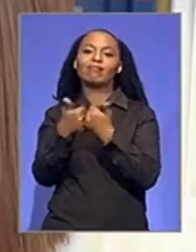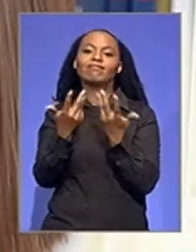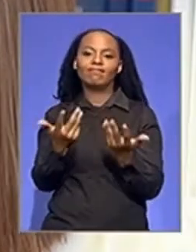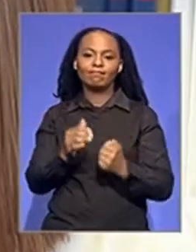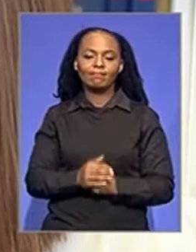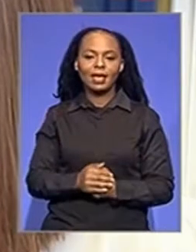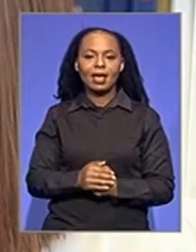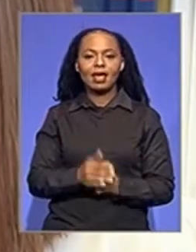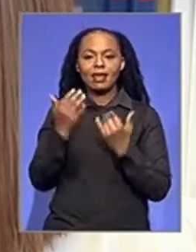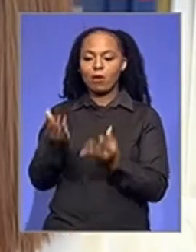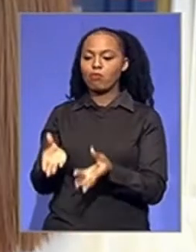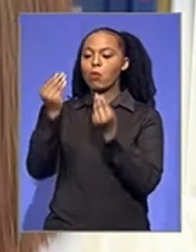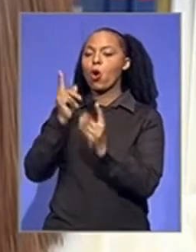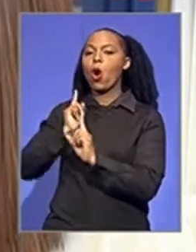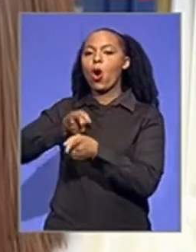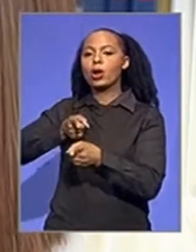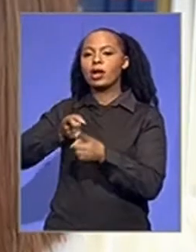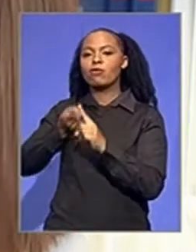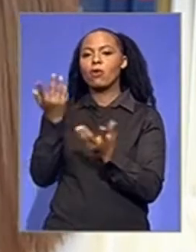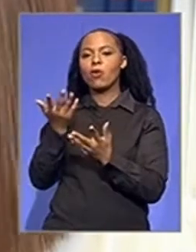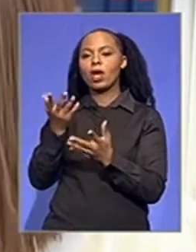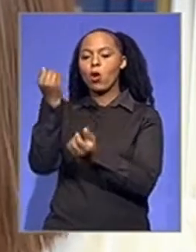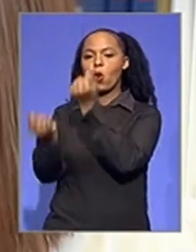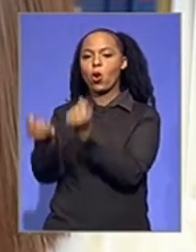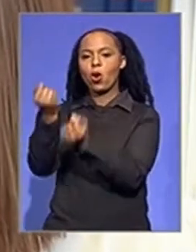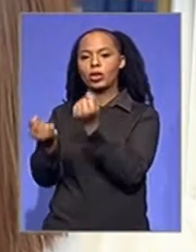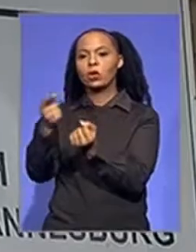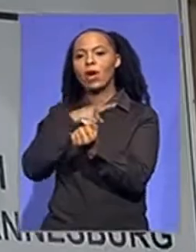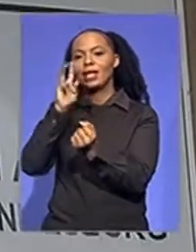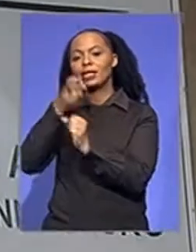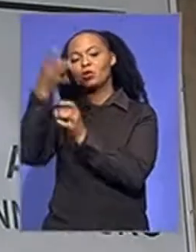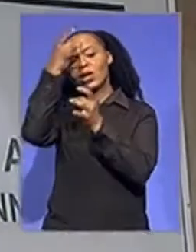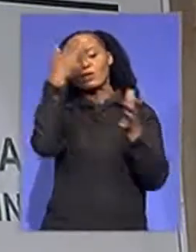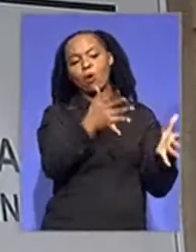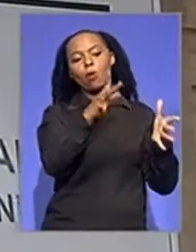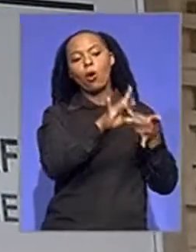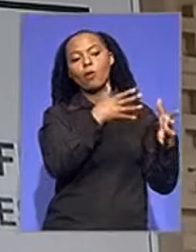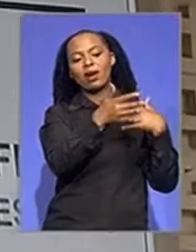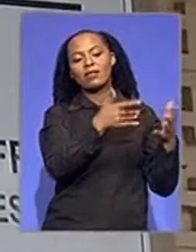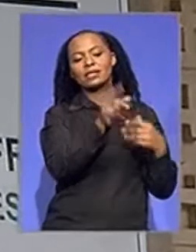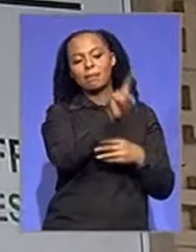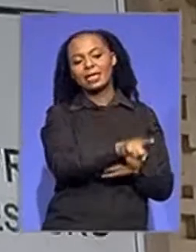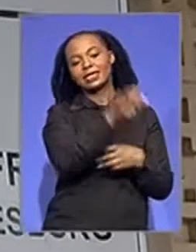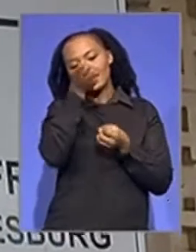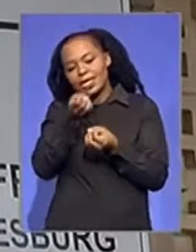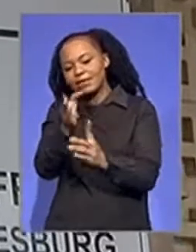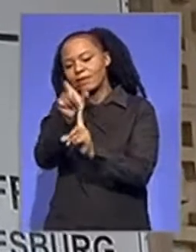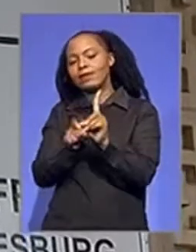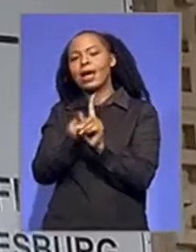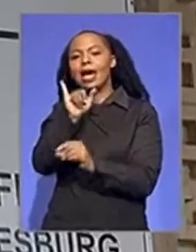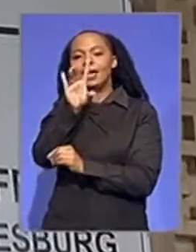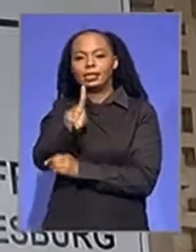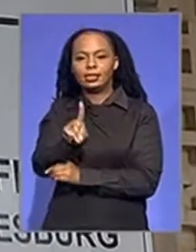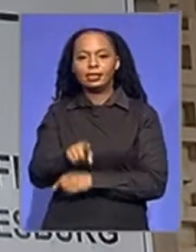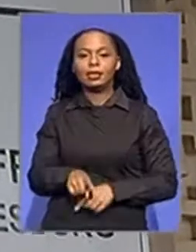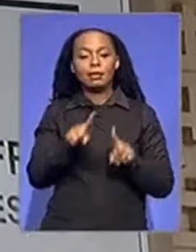an order from courts to say the Home Affairs must issue him with a new ID. Ba kgoro ya merero ya selegae ga se ba phethagatše